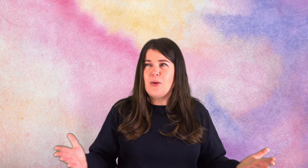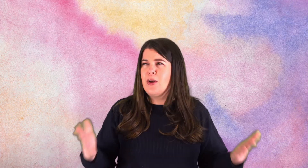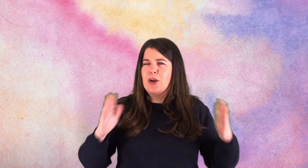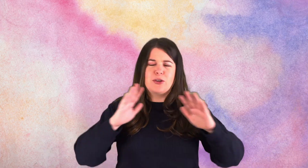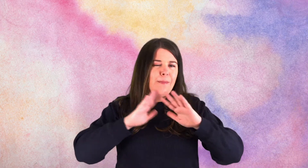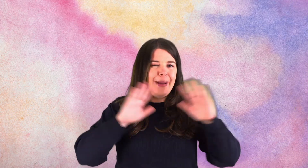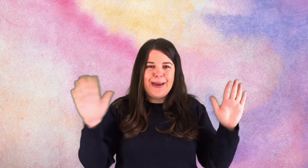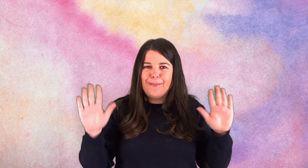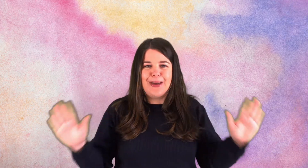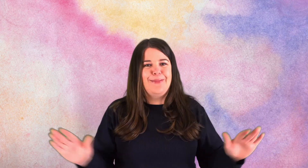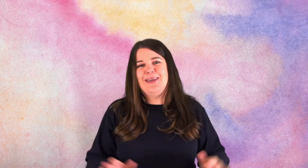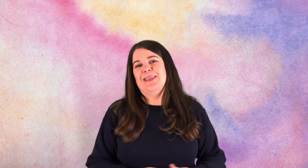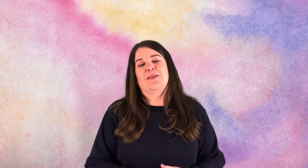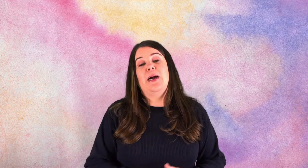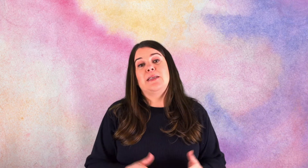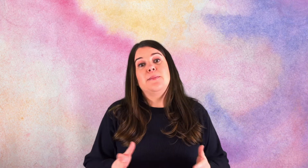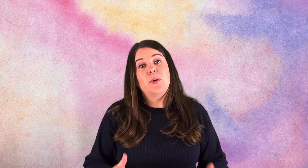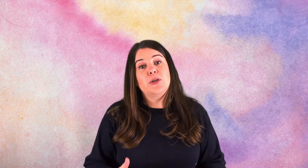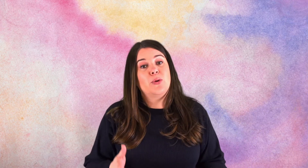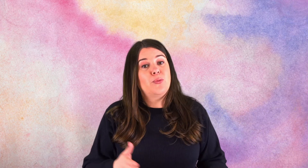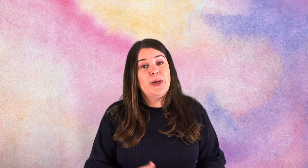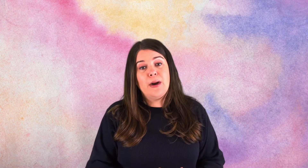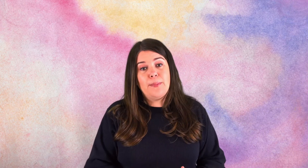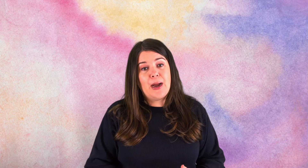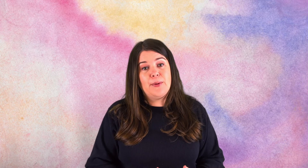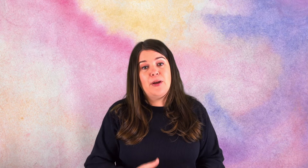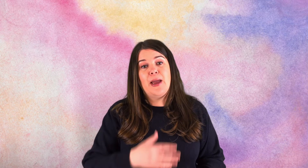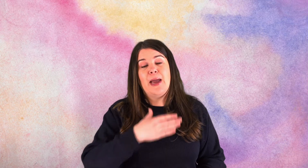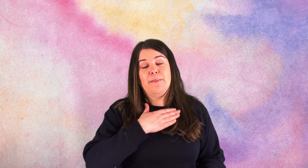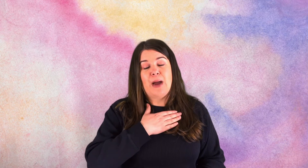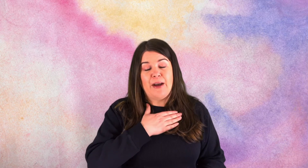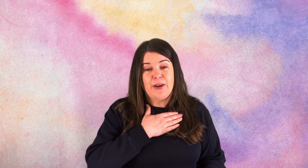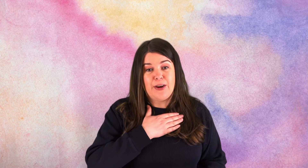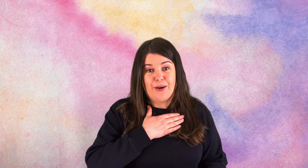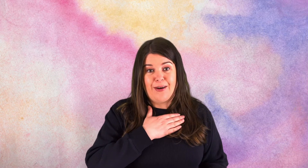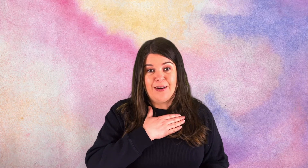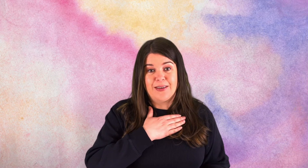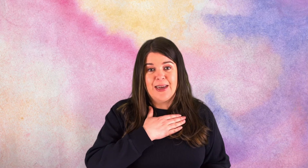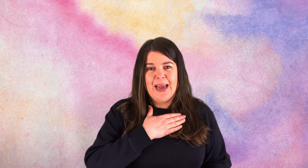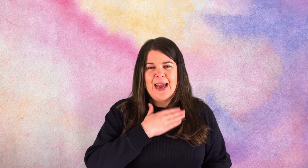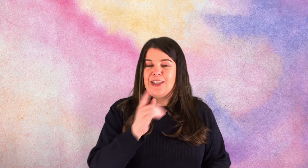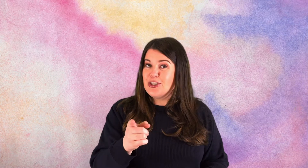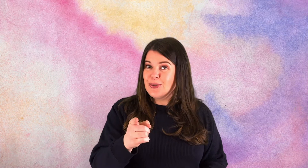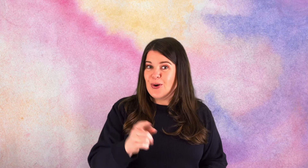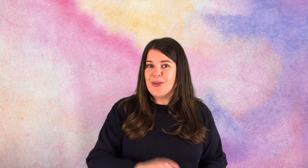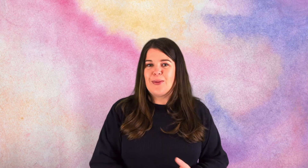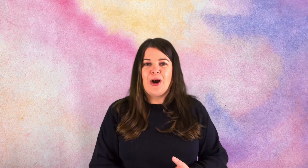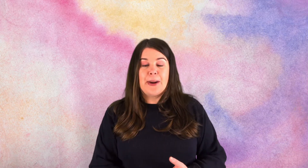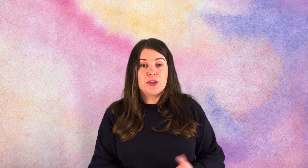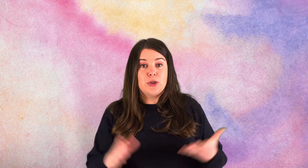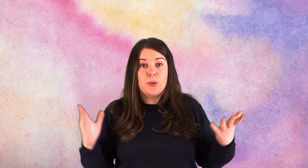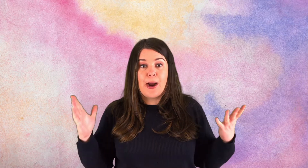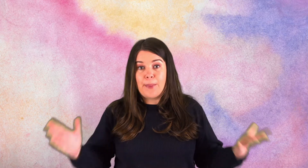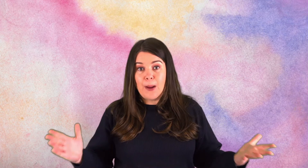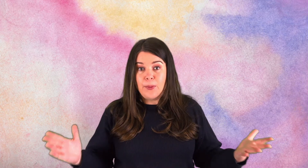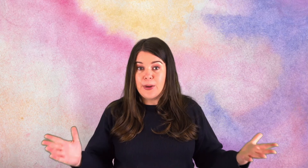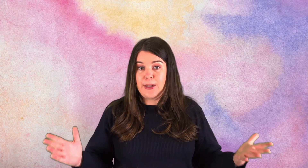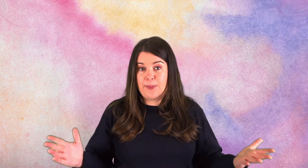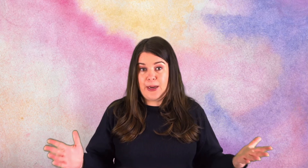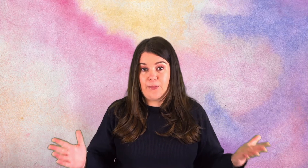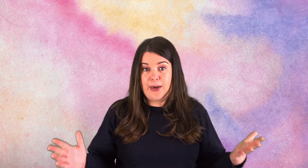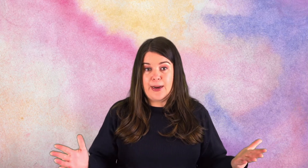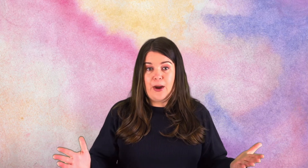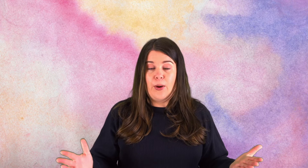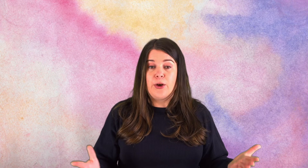Jesus. So many, many reasons why it's important to read our Bible and have it in our heart. And did you know that we're actually doing a Bible